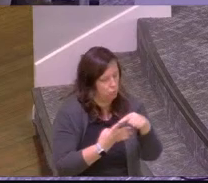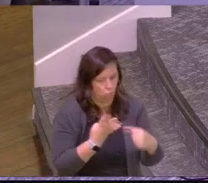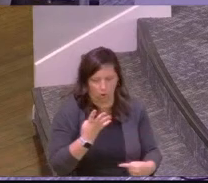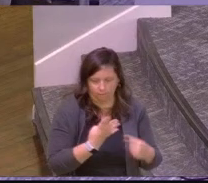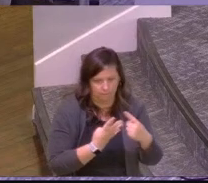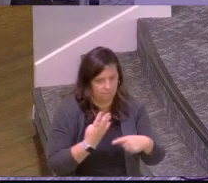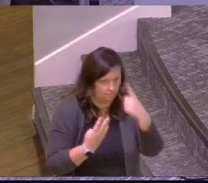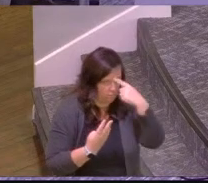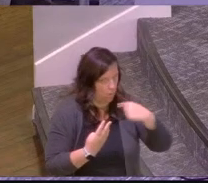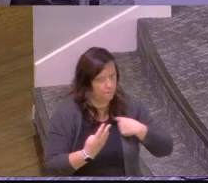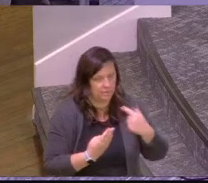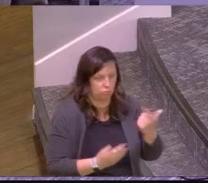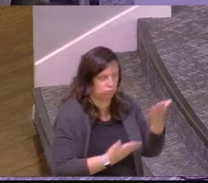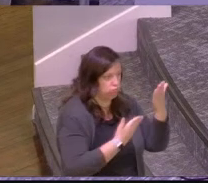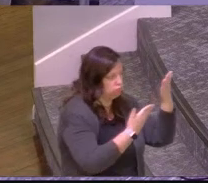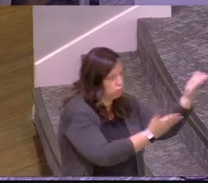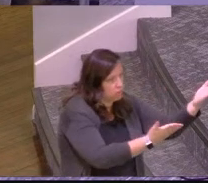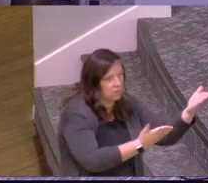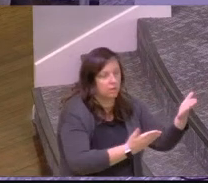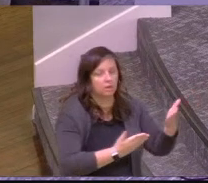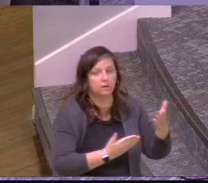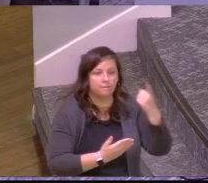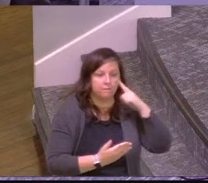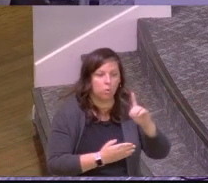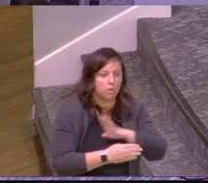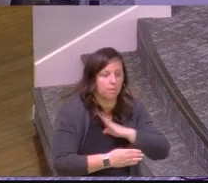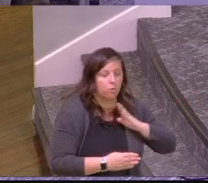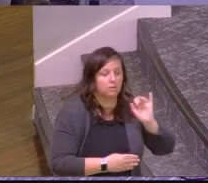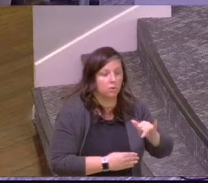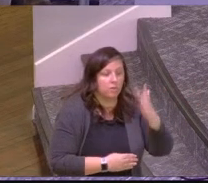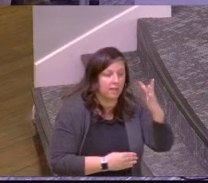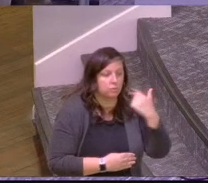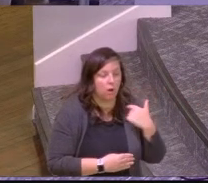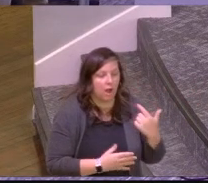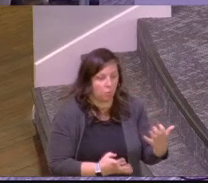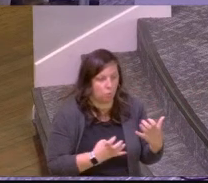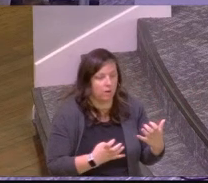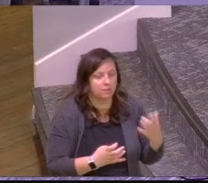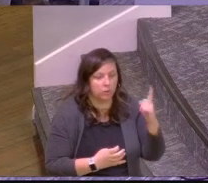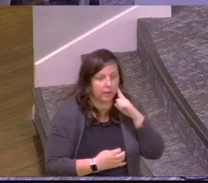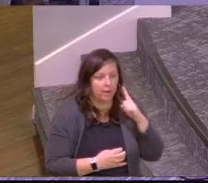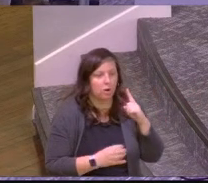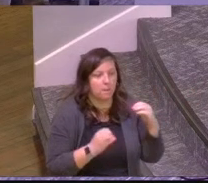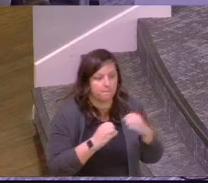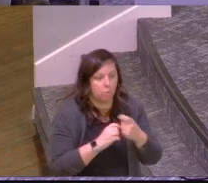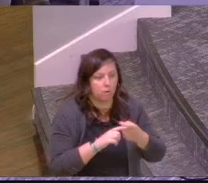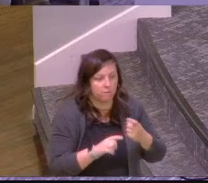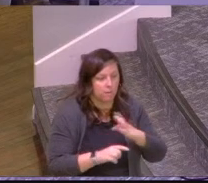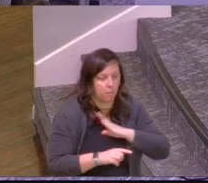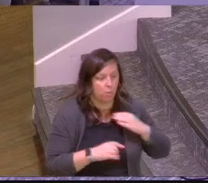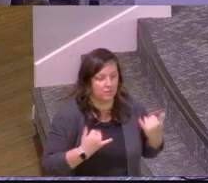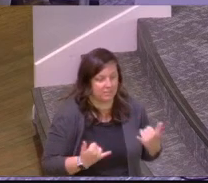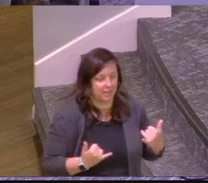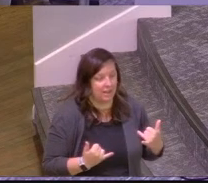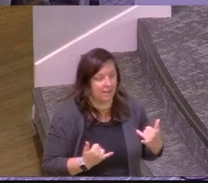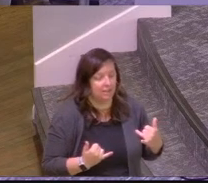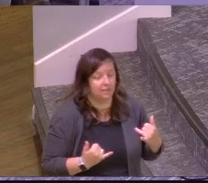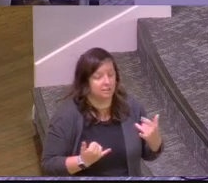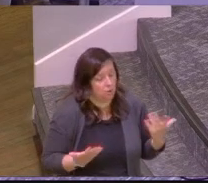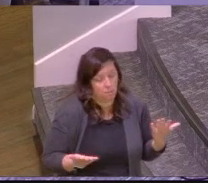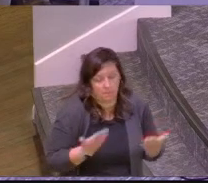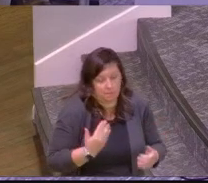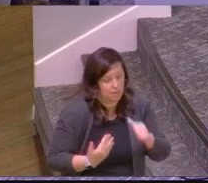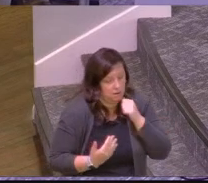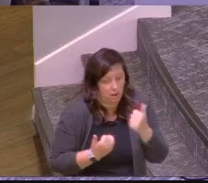that is why we wanted to hear more from the board today. You know, if you all say to me, and not that we would say it tonight, but if in the conversation